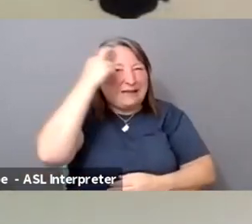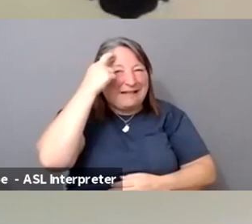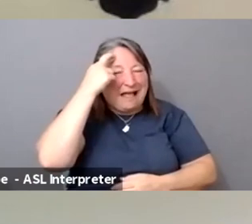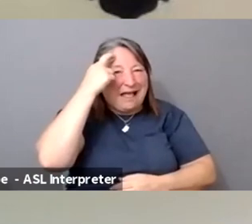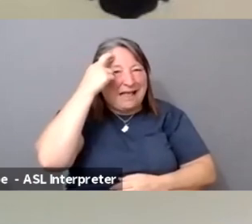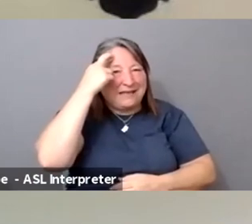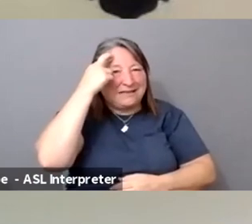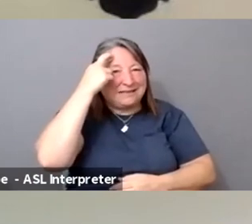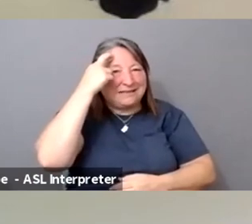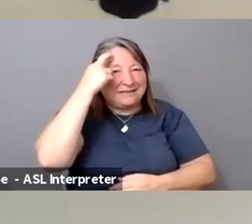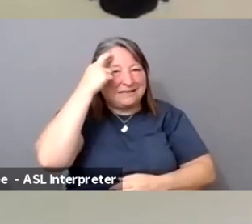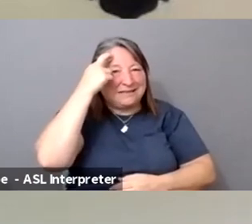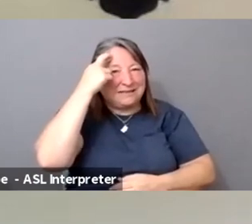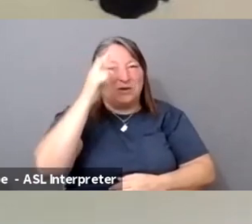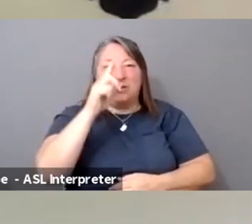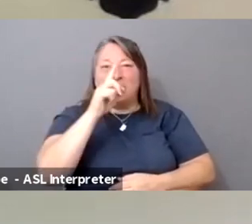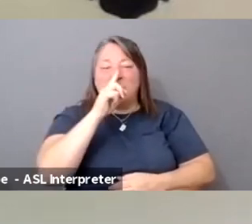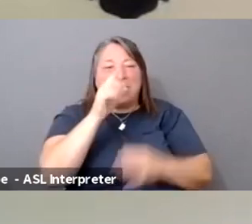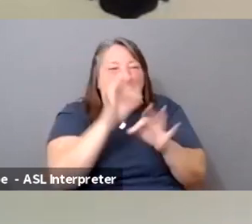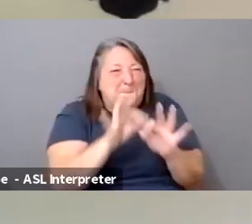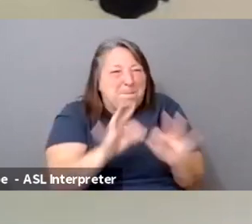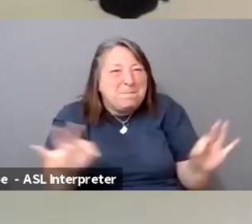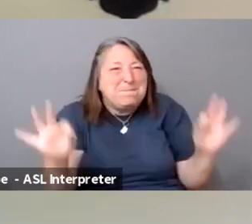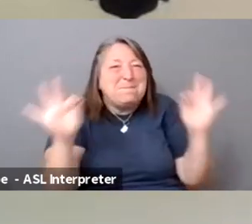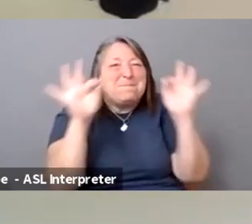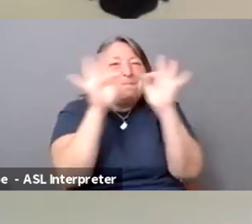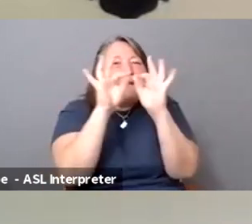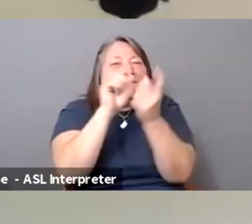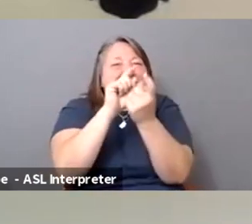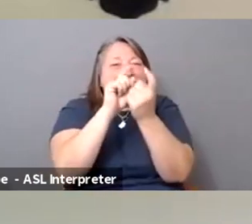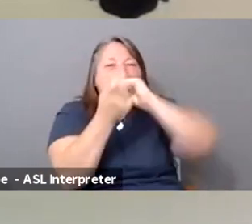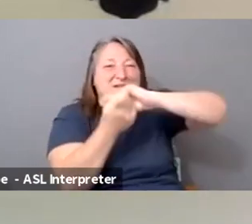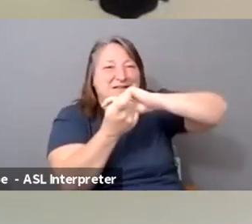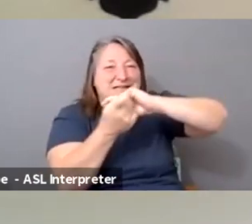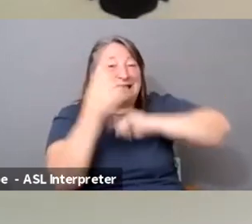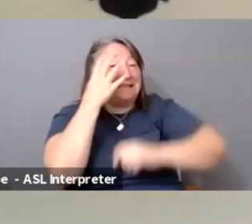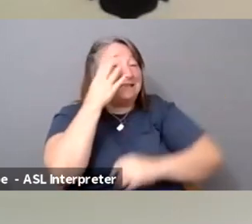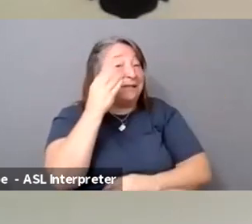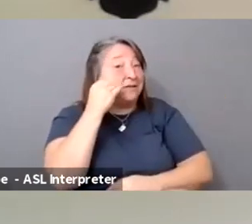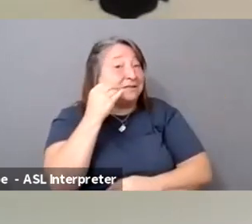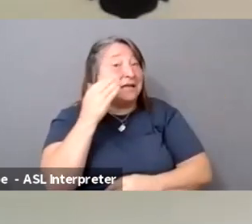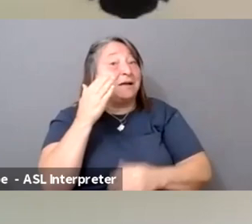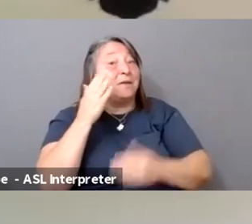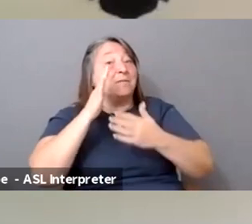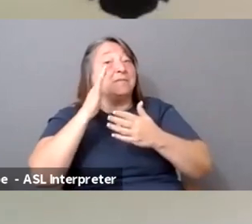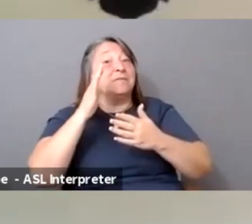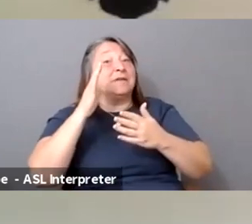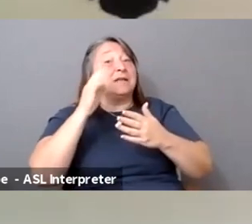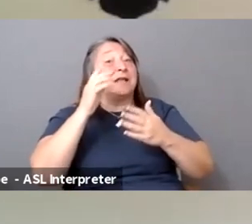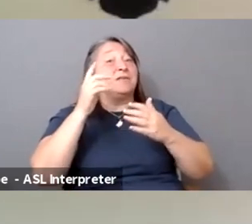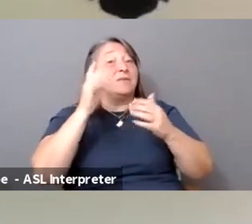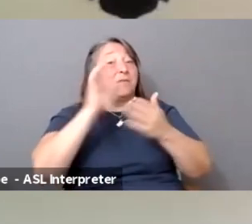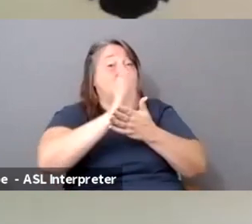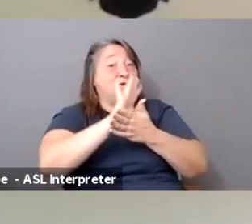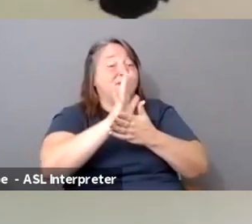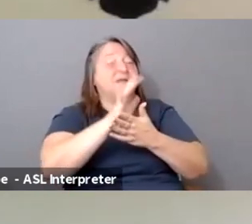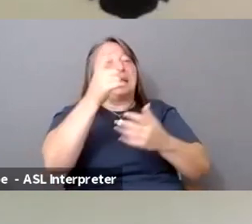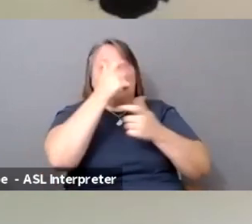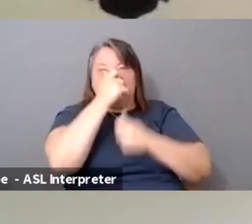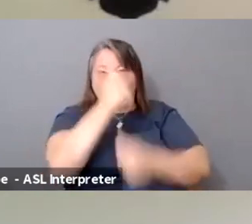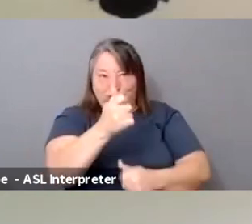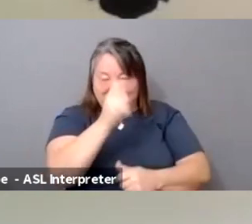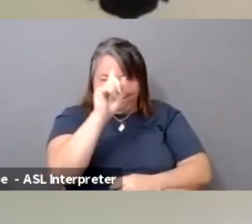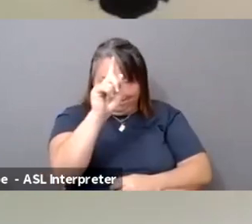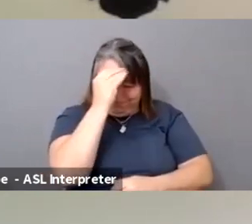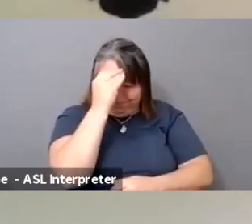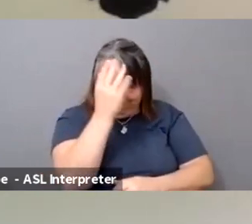what a pivotal experience it was going to be. But once it was released initially, here's an interesting thing, is